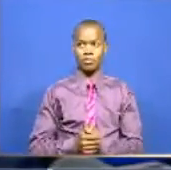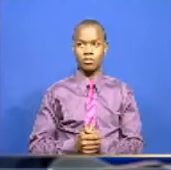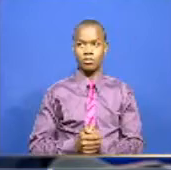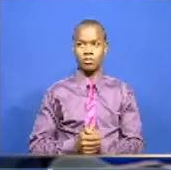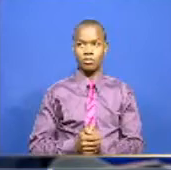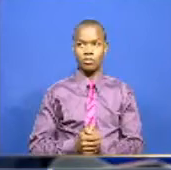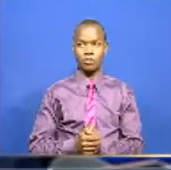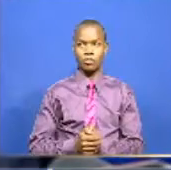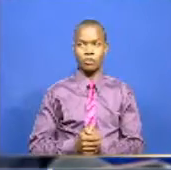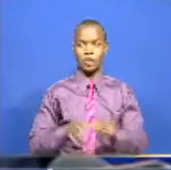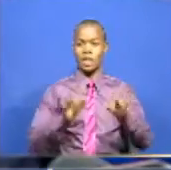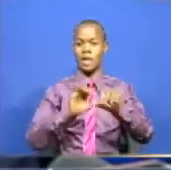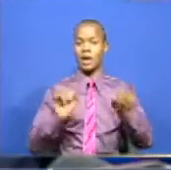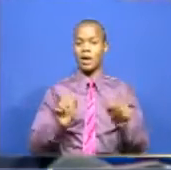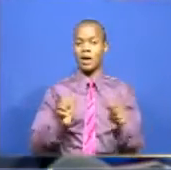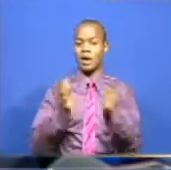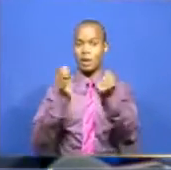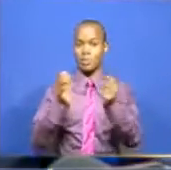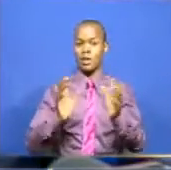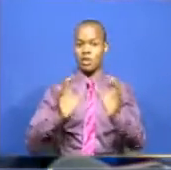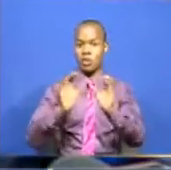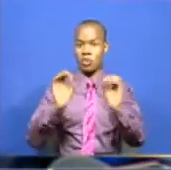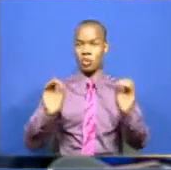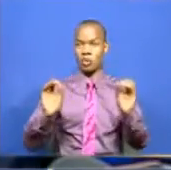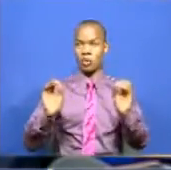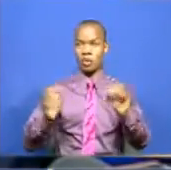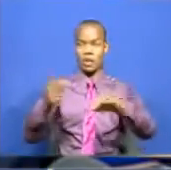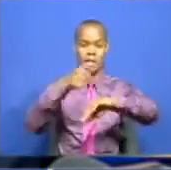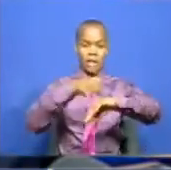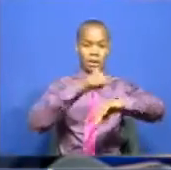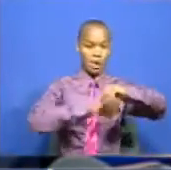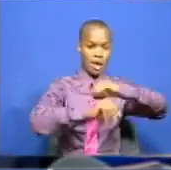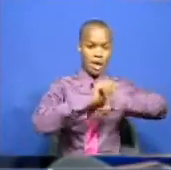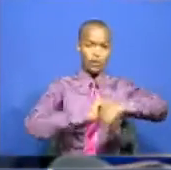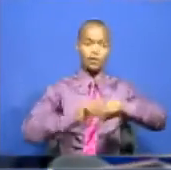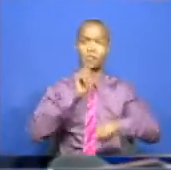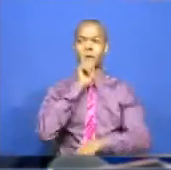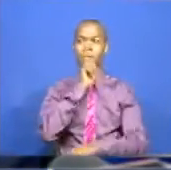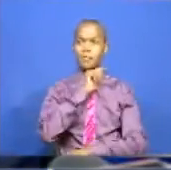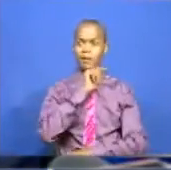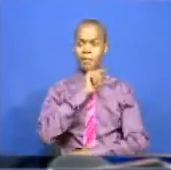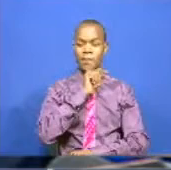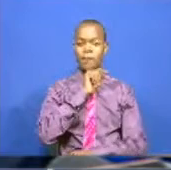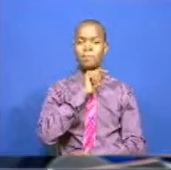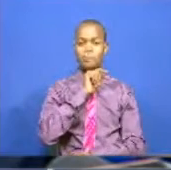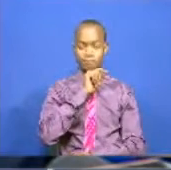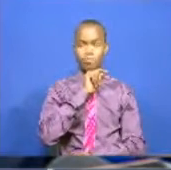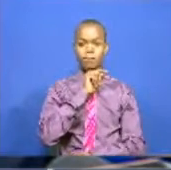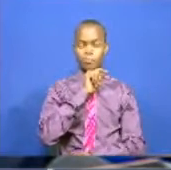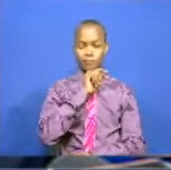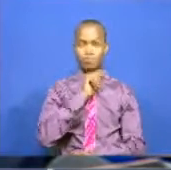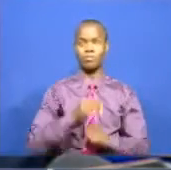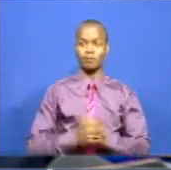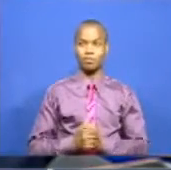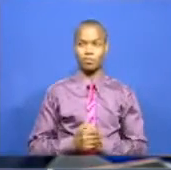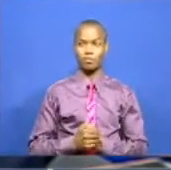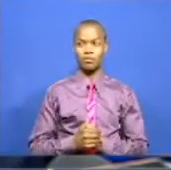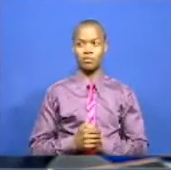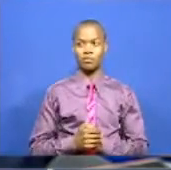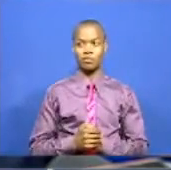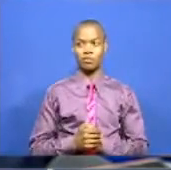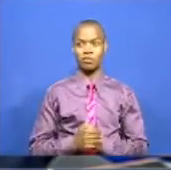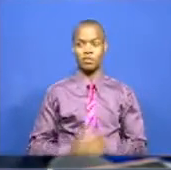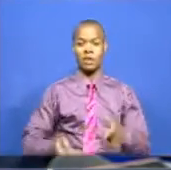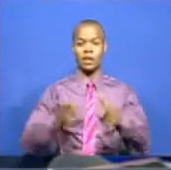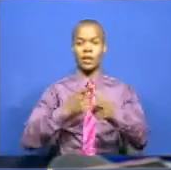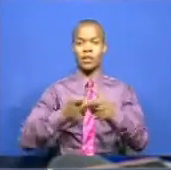Because that will not happen. And then by the time we are done with what we are doing there, it will be a